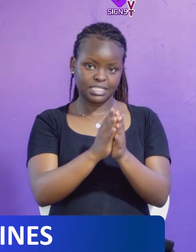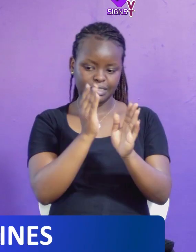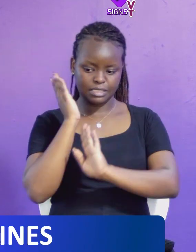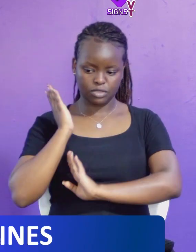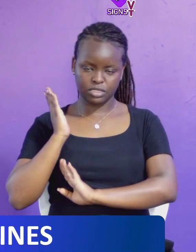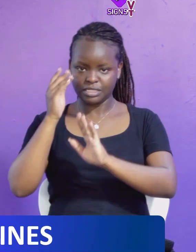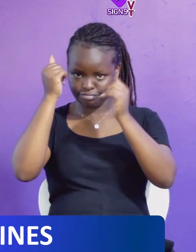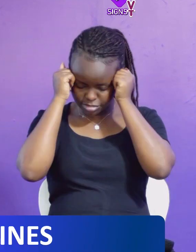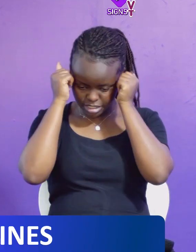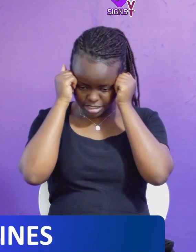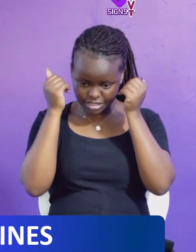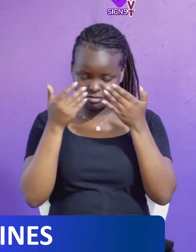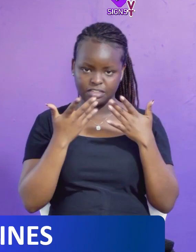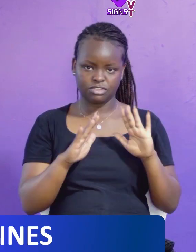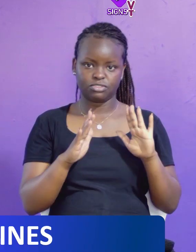For